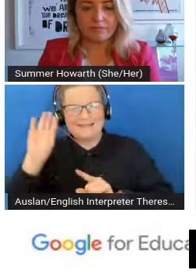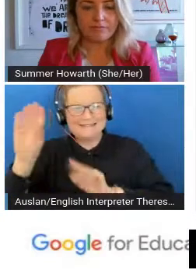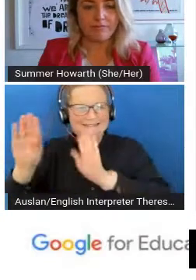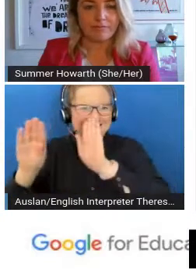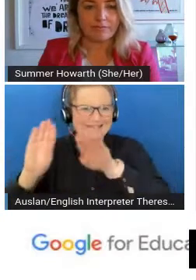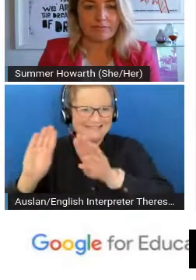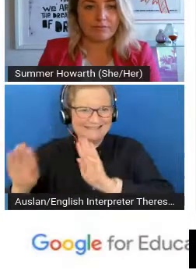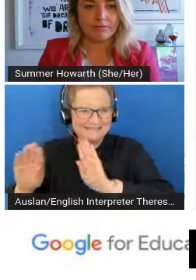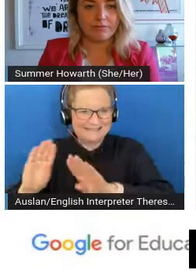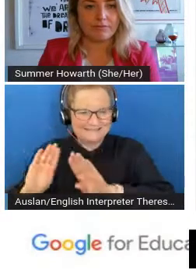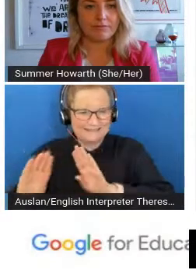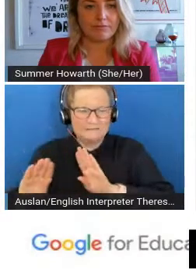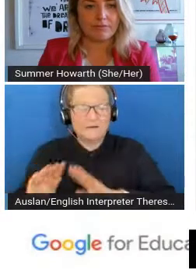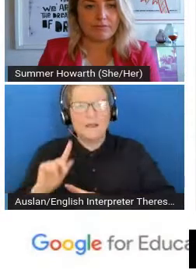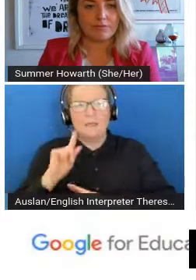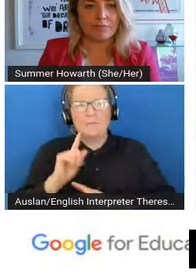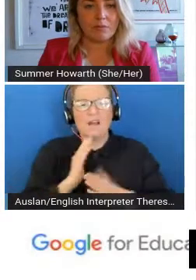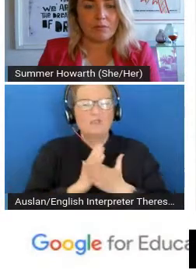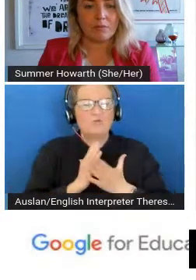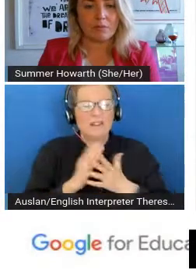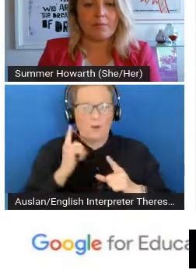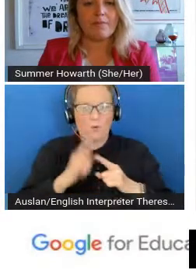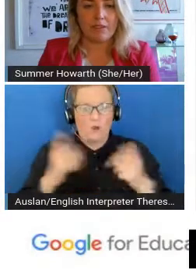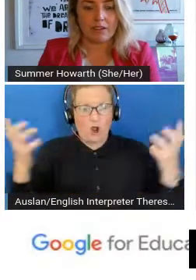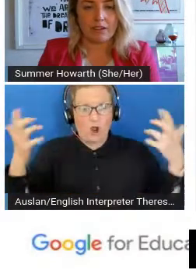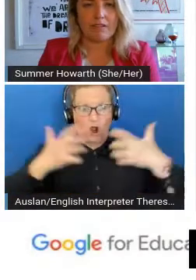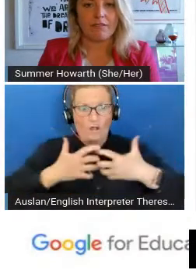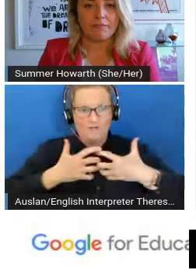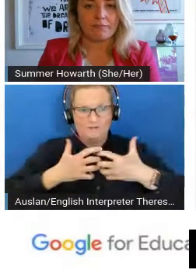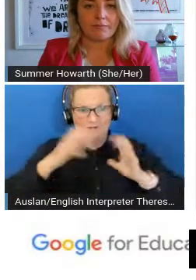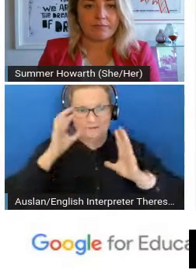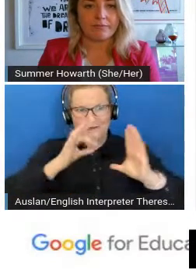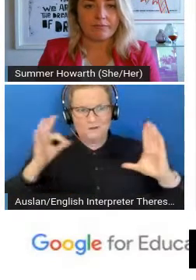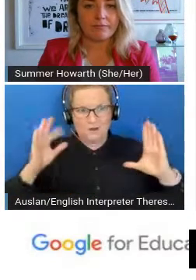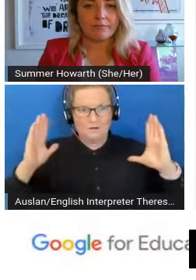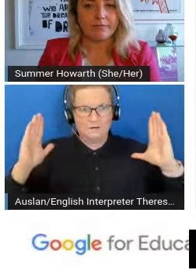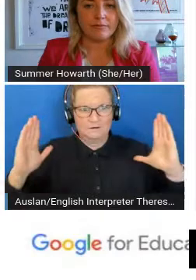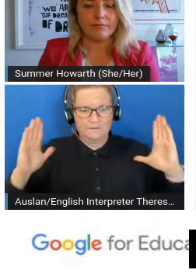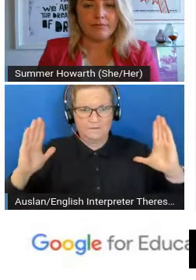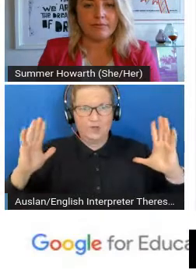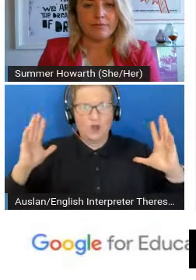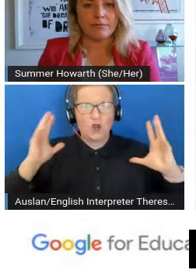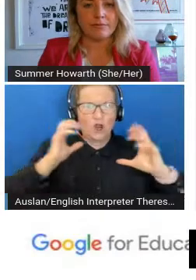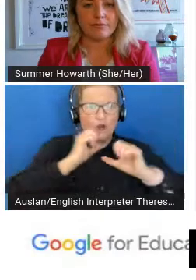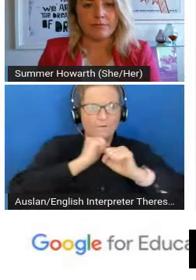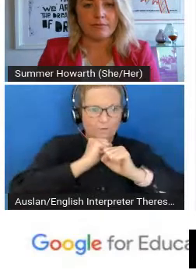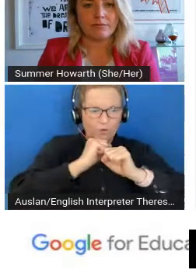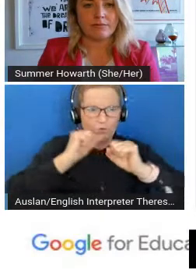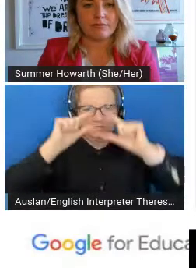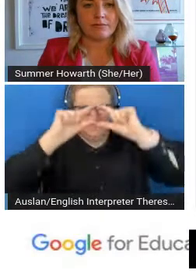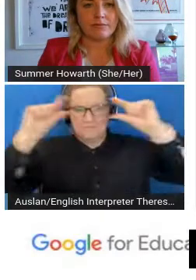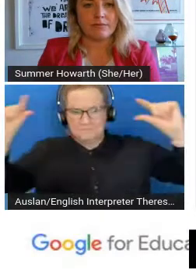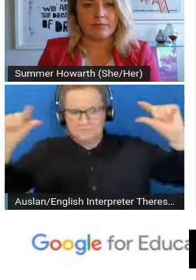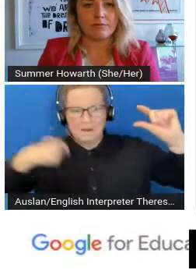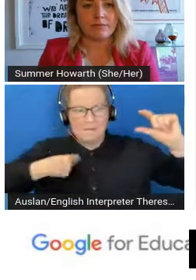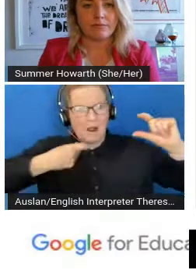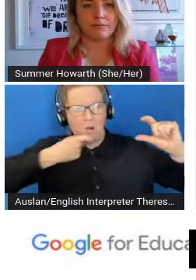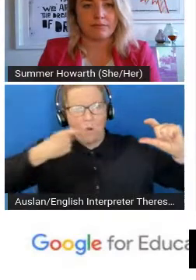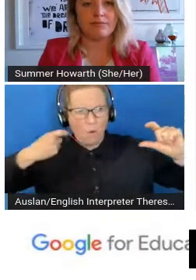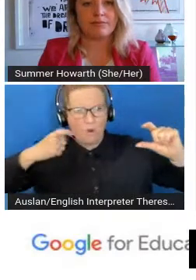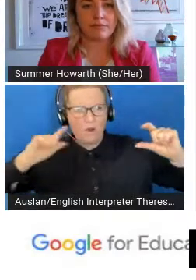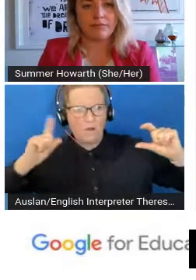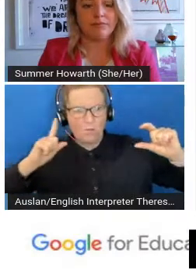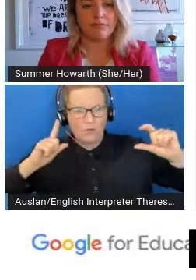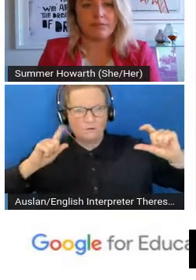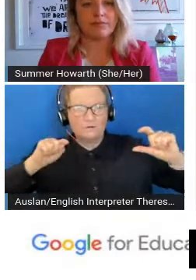is just a really quick hybrid design canvas, overview of the learning experience. What's my hook going to be? How am I sharing the overview?